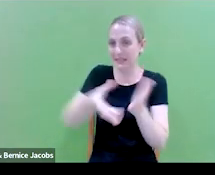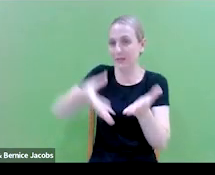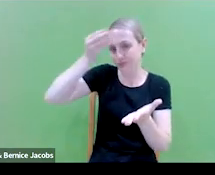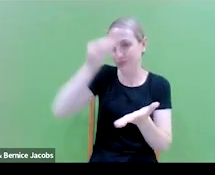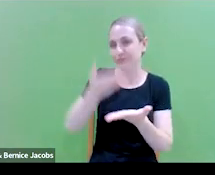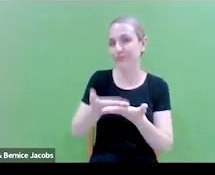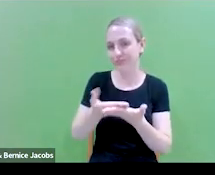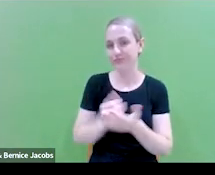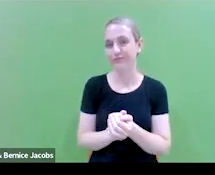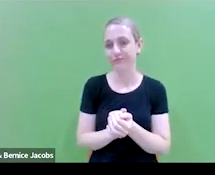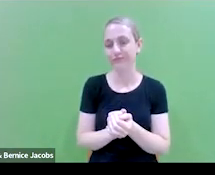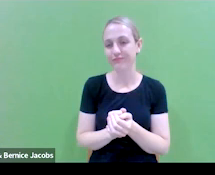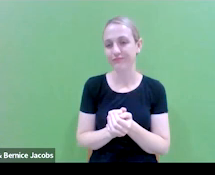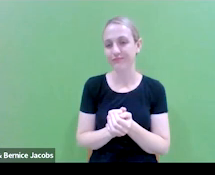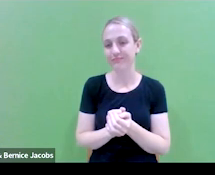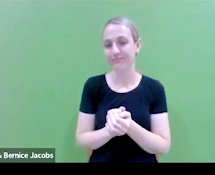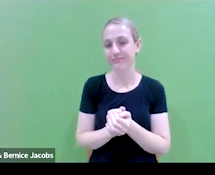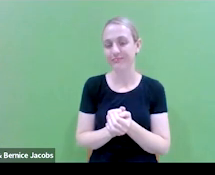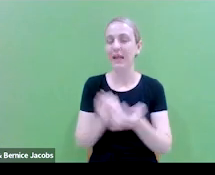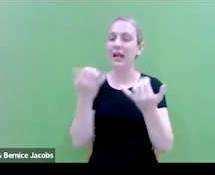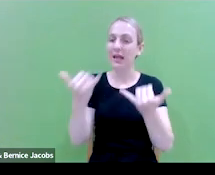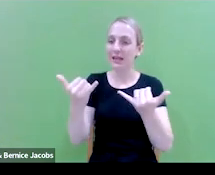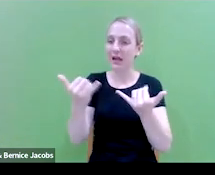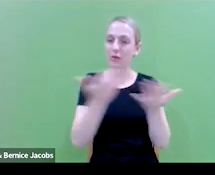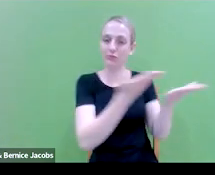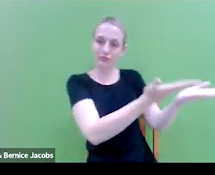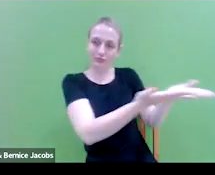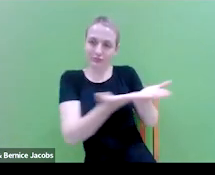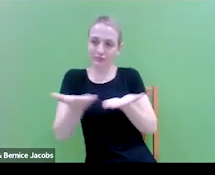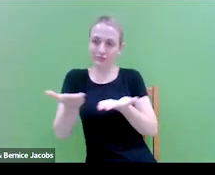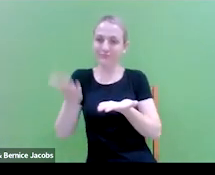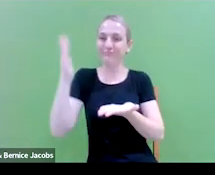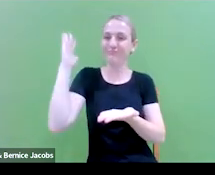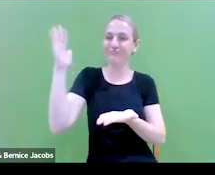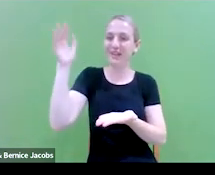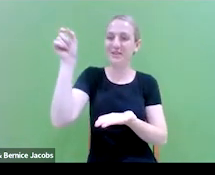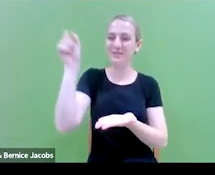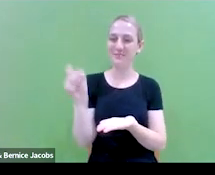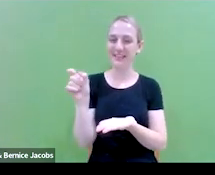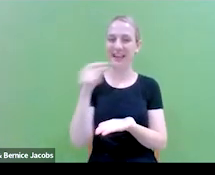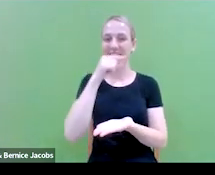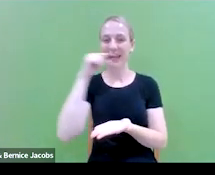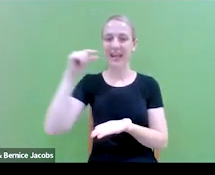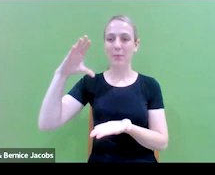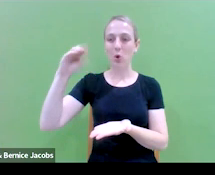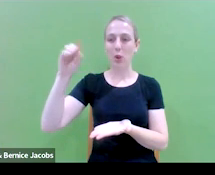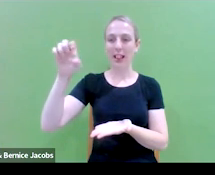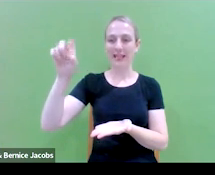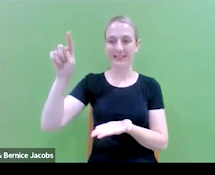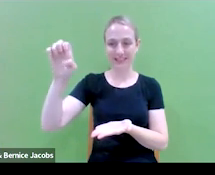Okay, so I'd like to hand it over to our guest speaker this evening. We have Colette, who is